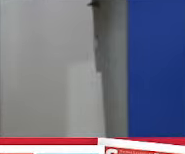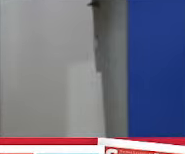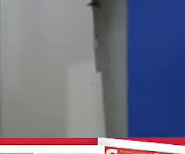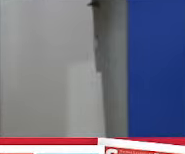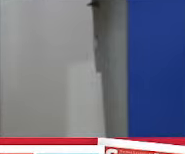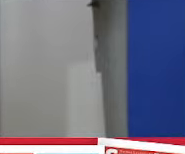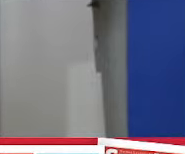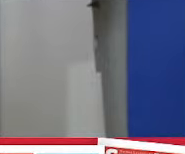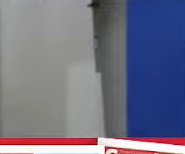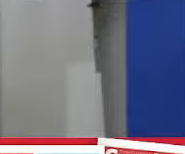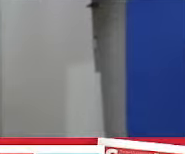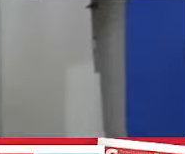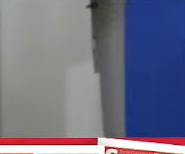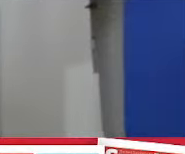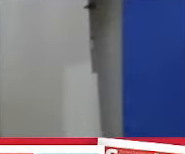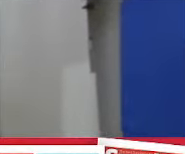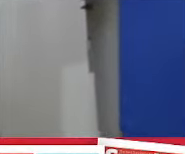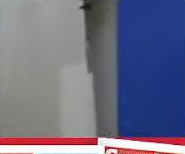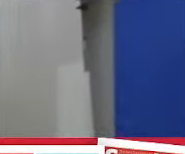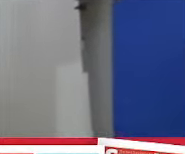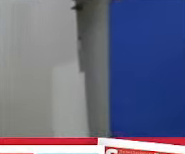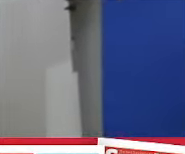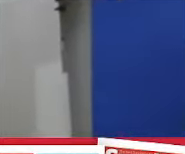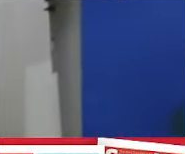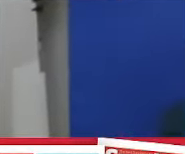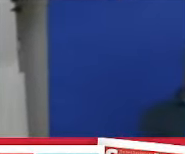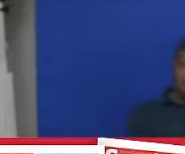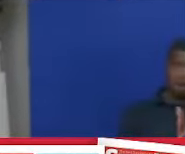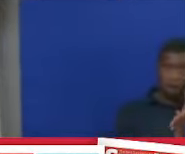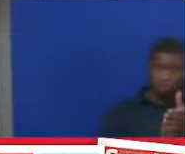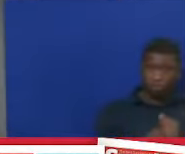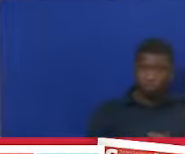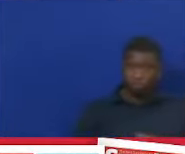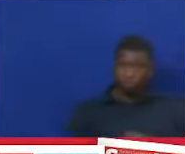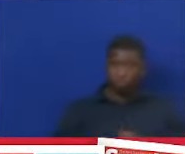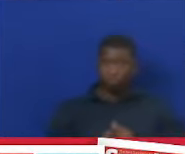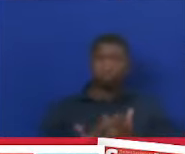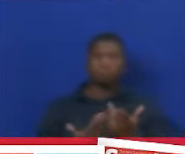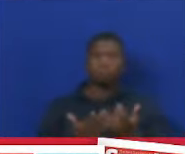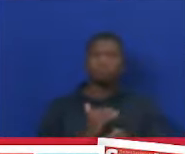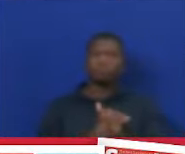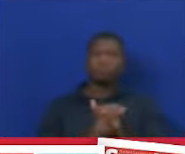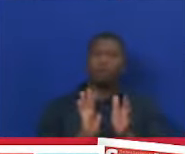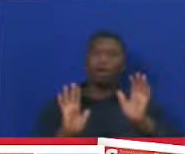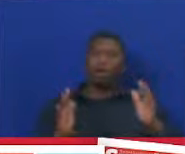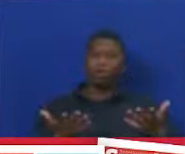or did you become a member of GCI Ops? How did the deployment work?